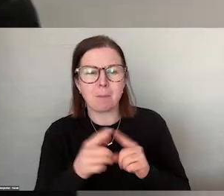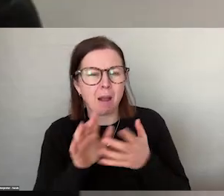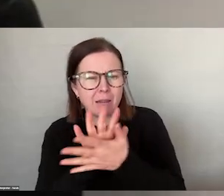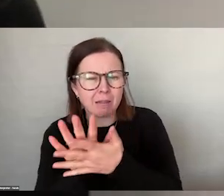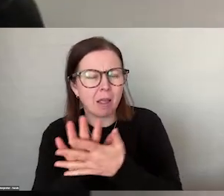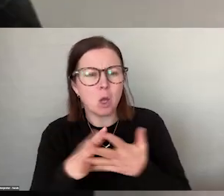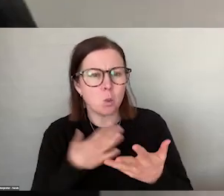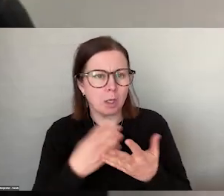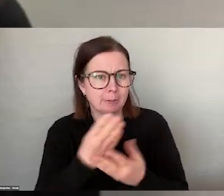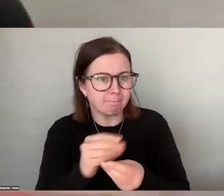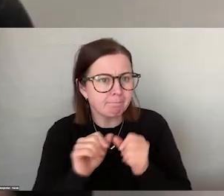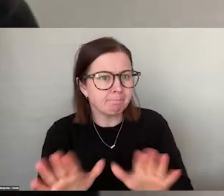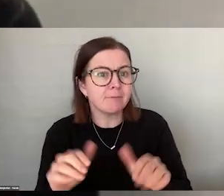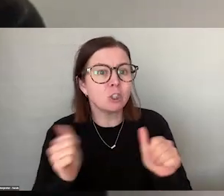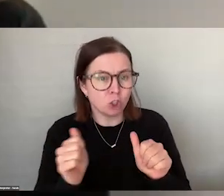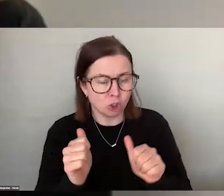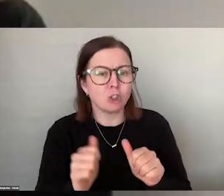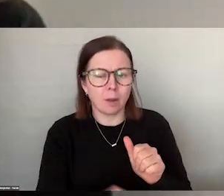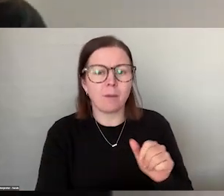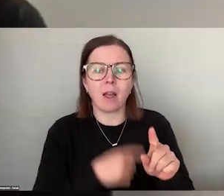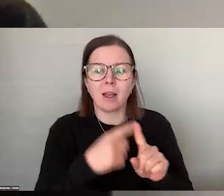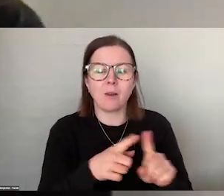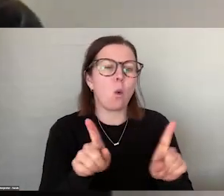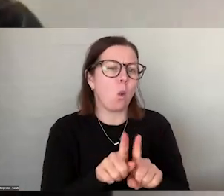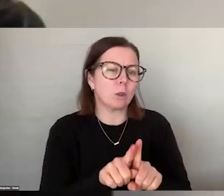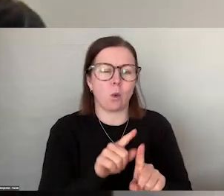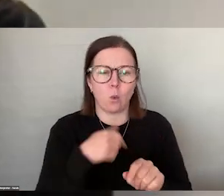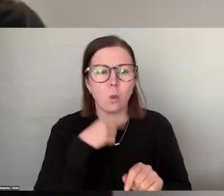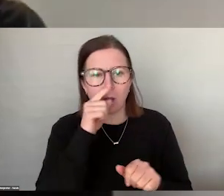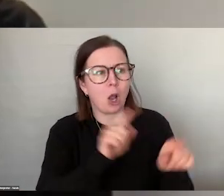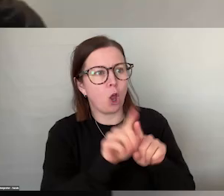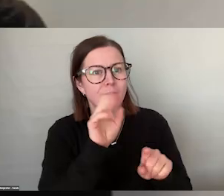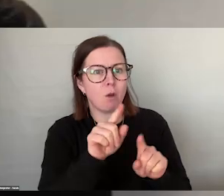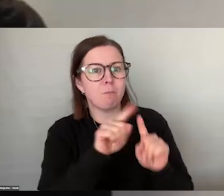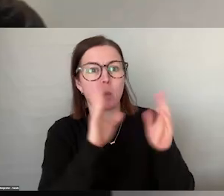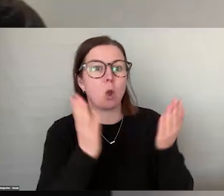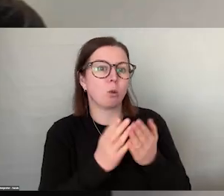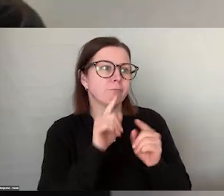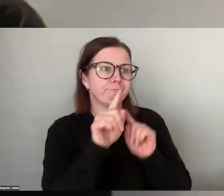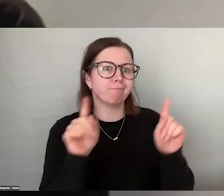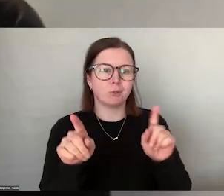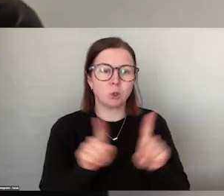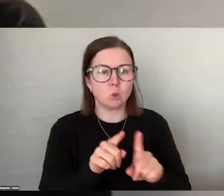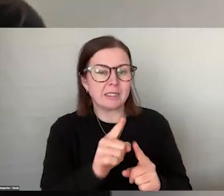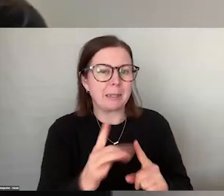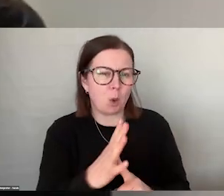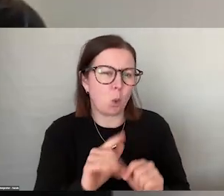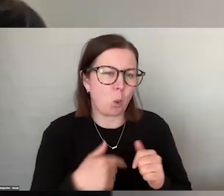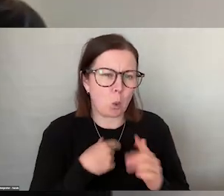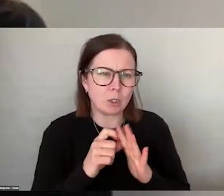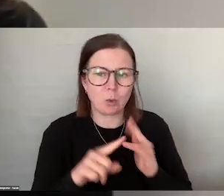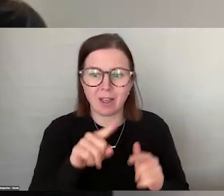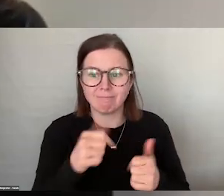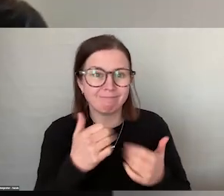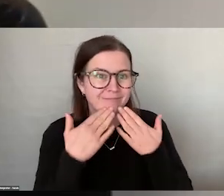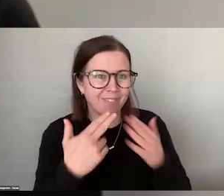it everywhere, but we can also learn from other places around the world, and that's important that we do so. So